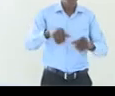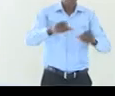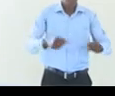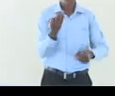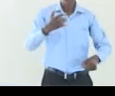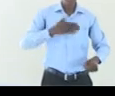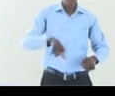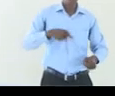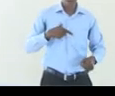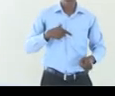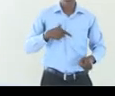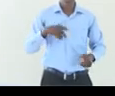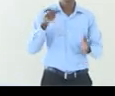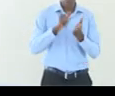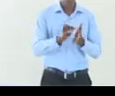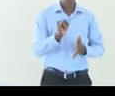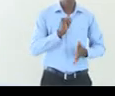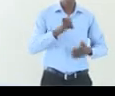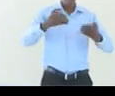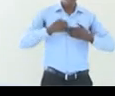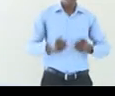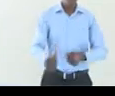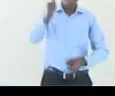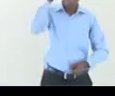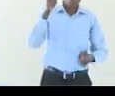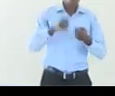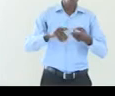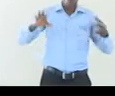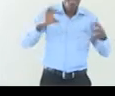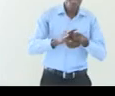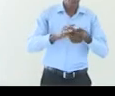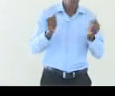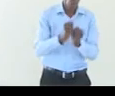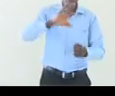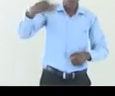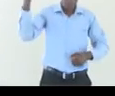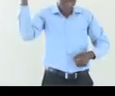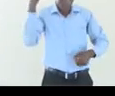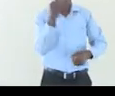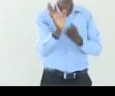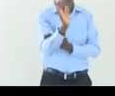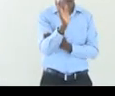to, I will be disturbed because I deserve to be disturbed.